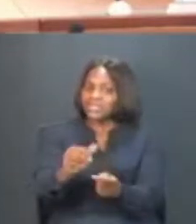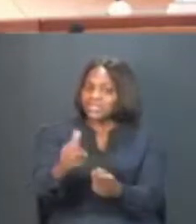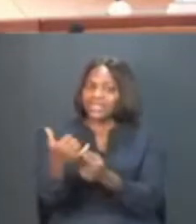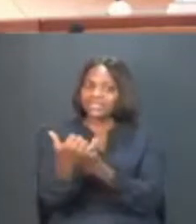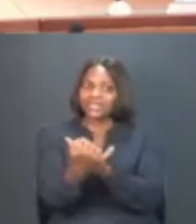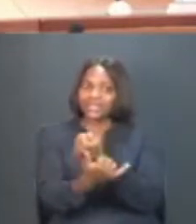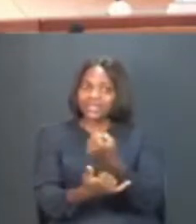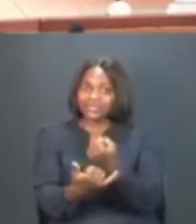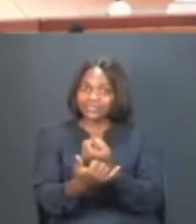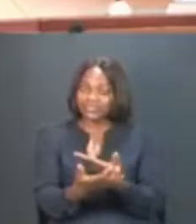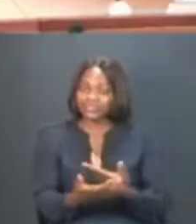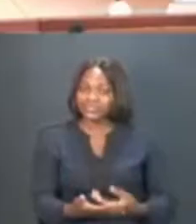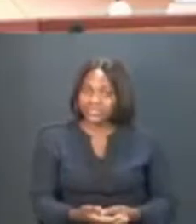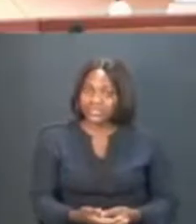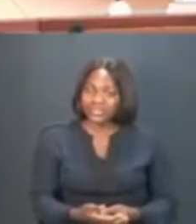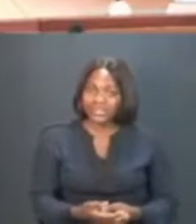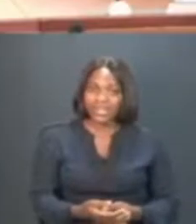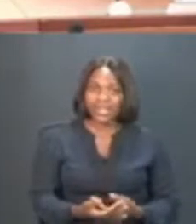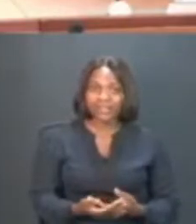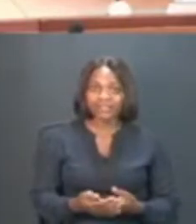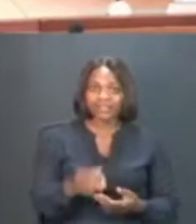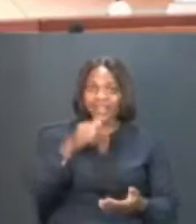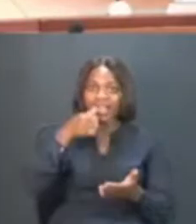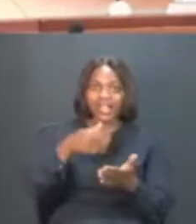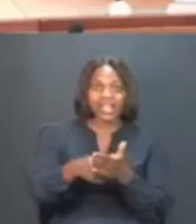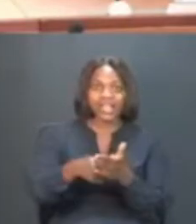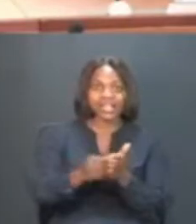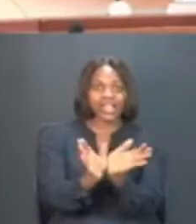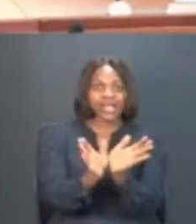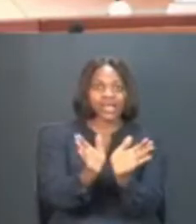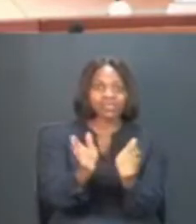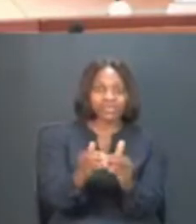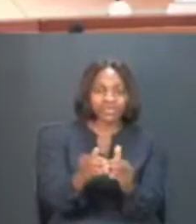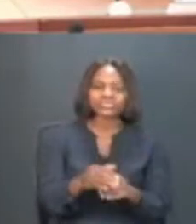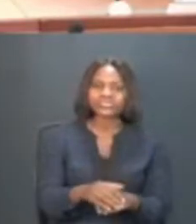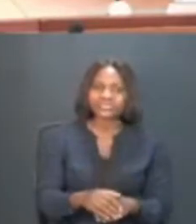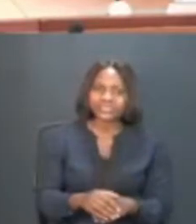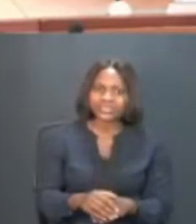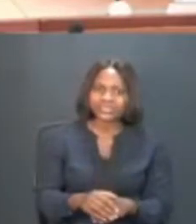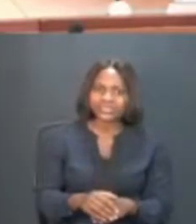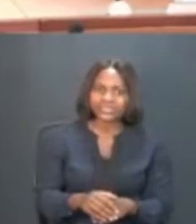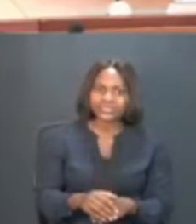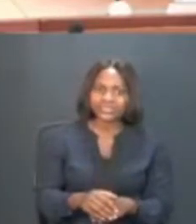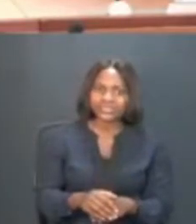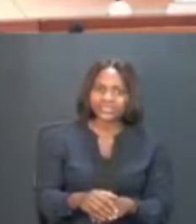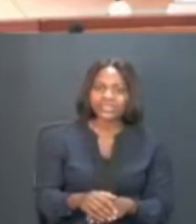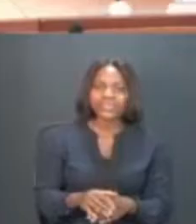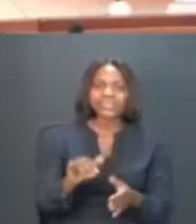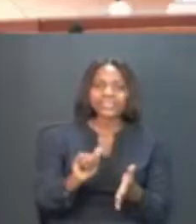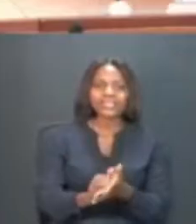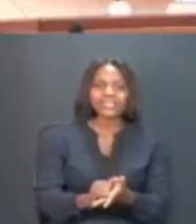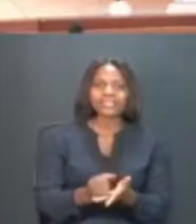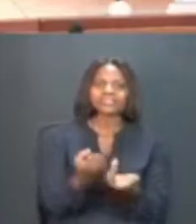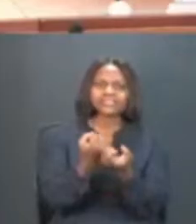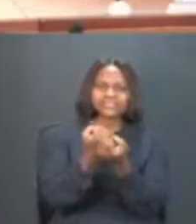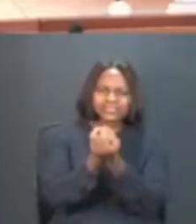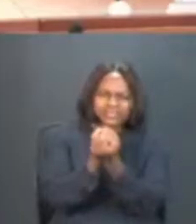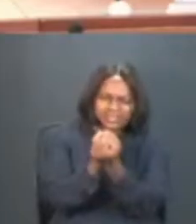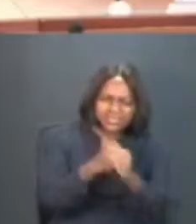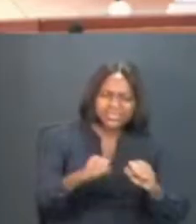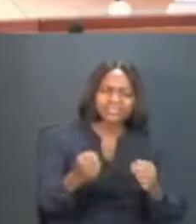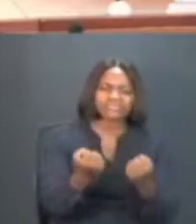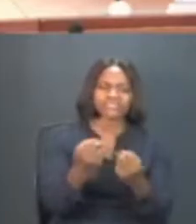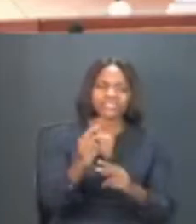the post box, as we call it, the letter box, is a lifesaver of people